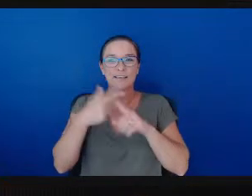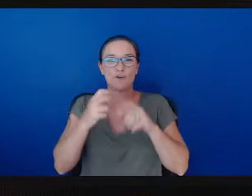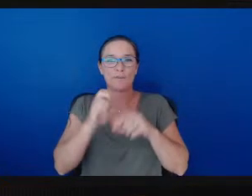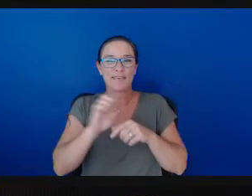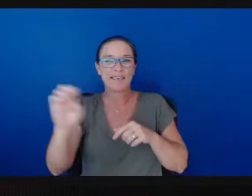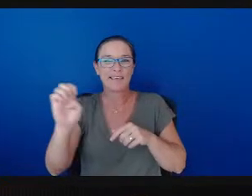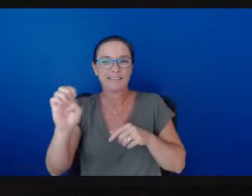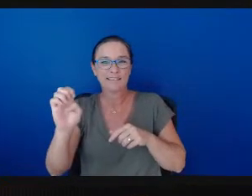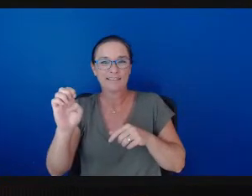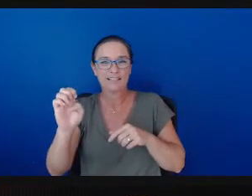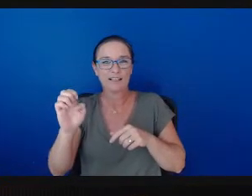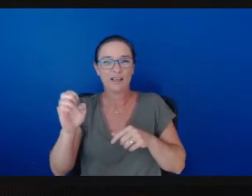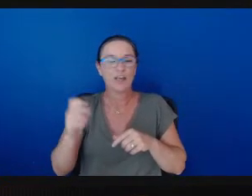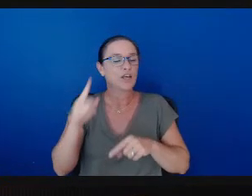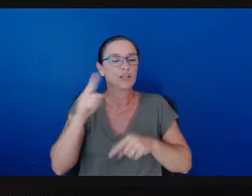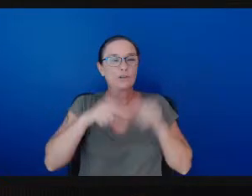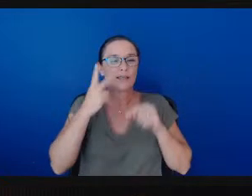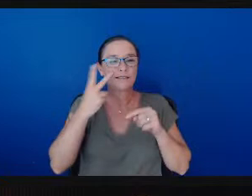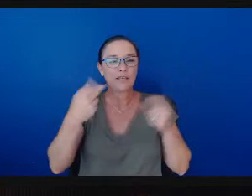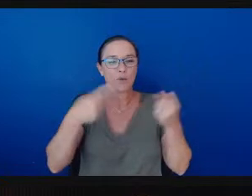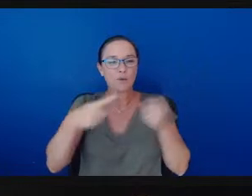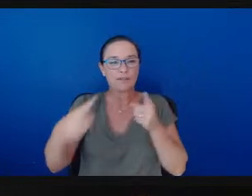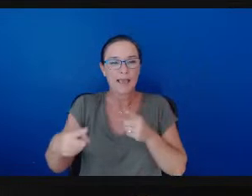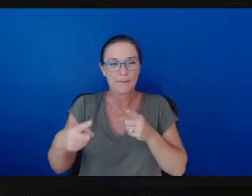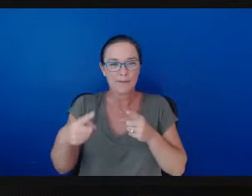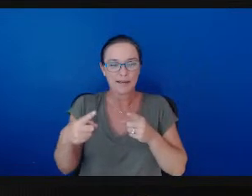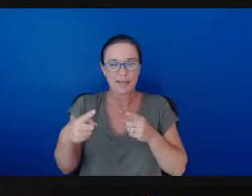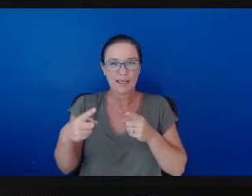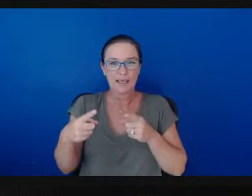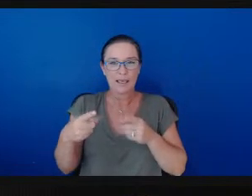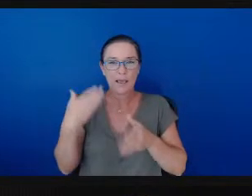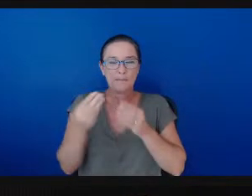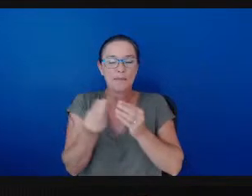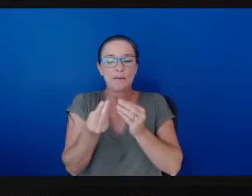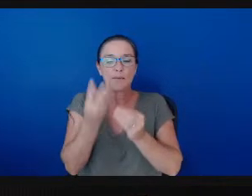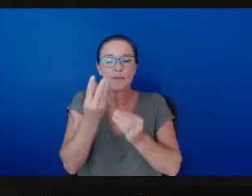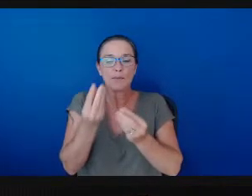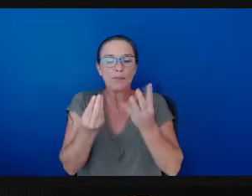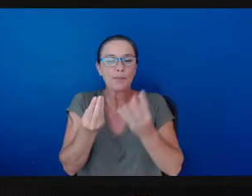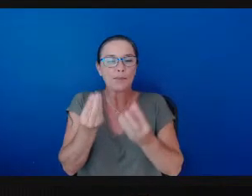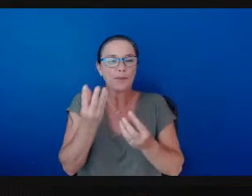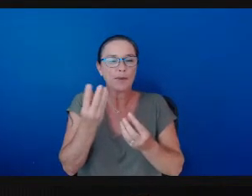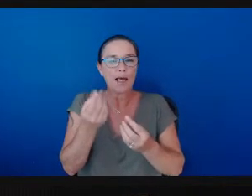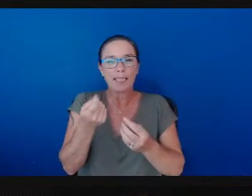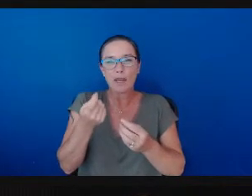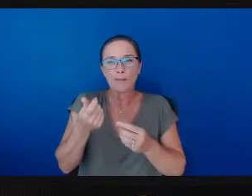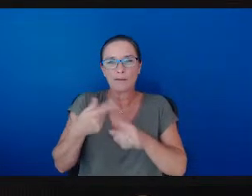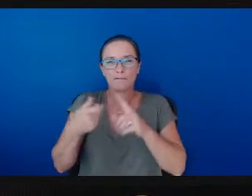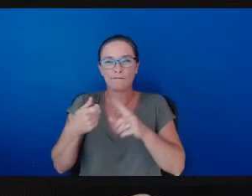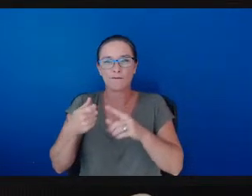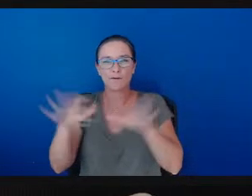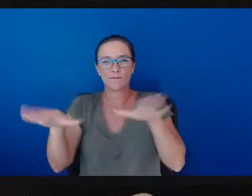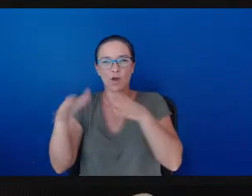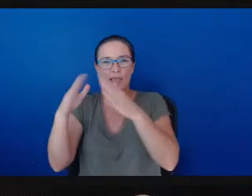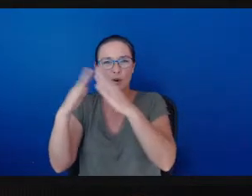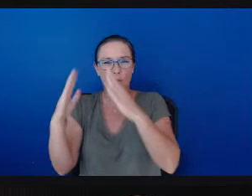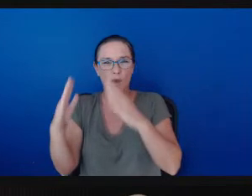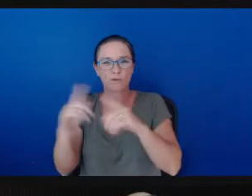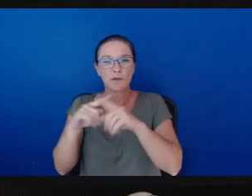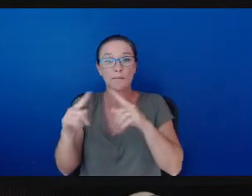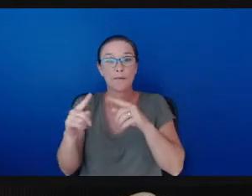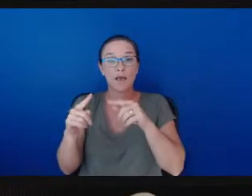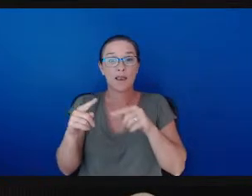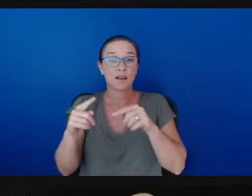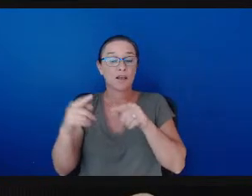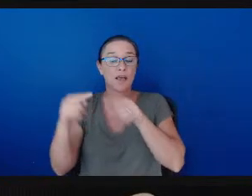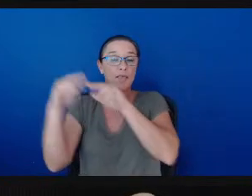So you don't see much of what's happening in the foreground. Maybe you can see a little bit of the spatter. The other things from that angle, you can see very well this backside of the